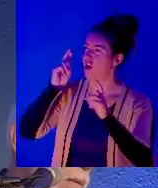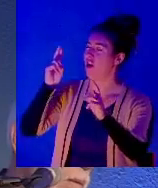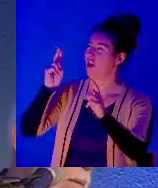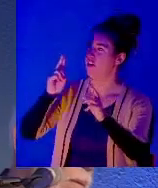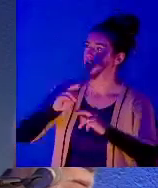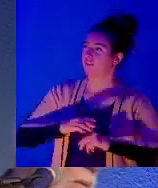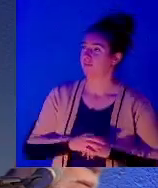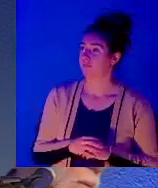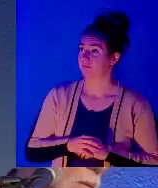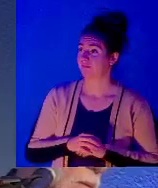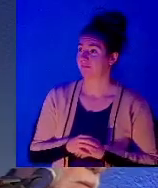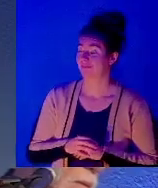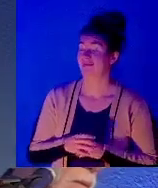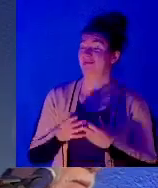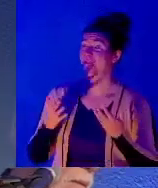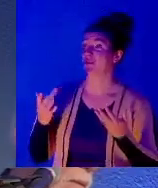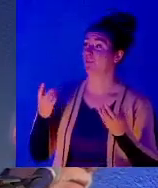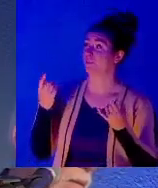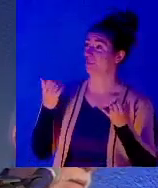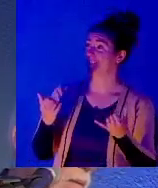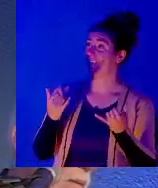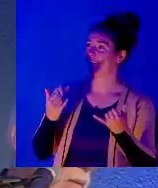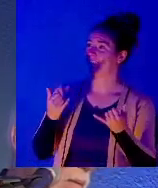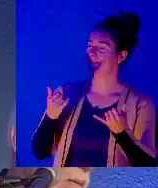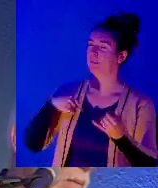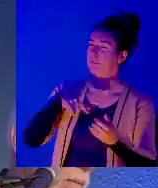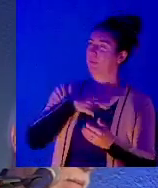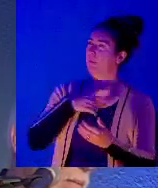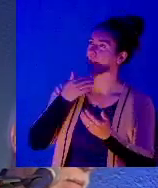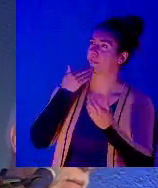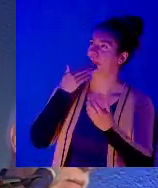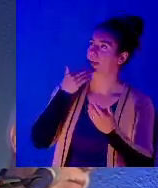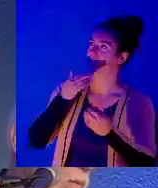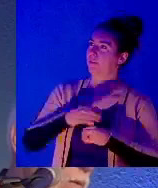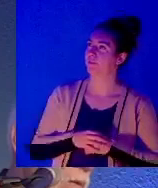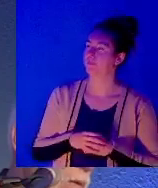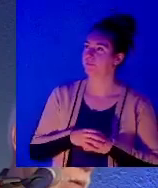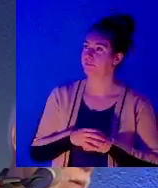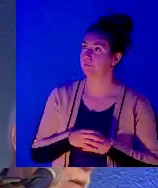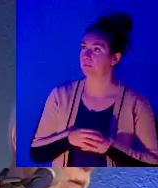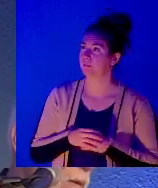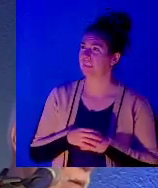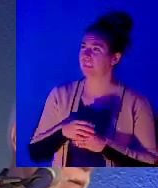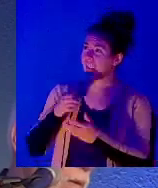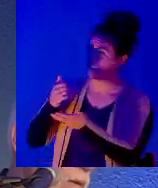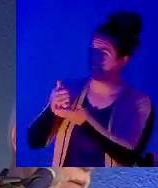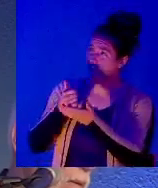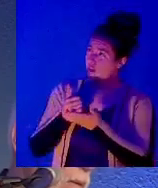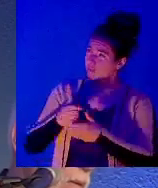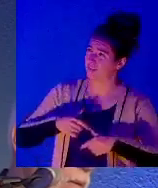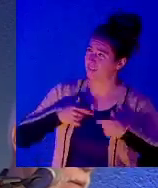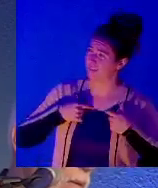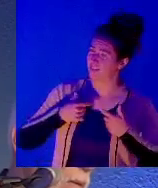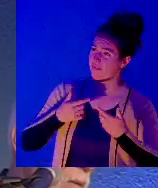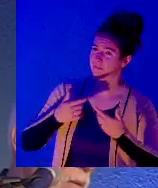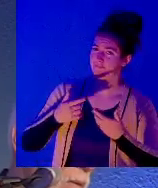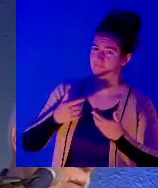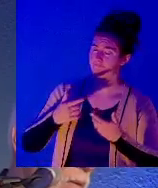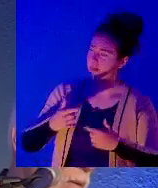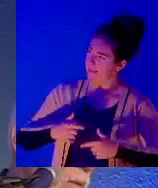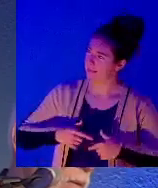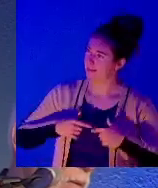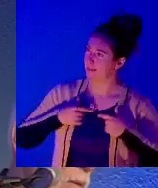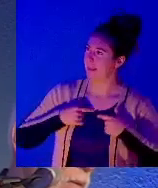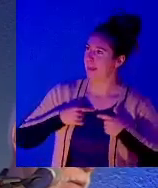this day, Lord God. Lord, help us today to live a life that reflects you in every way, that others will notice that in